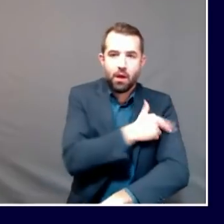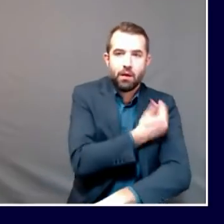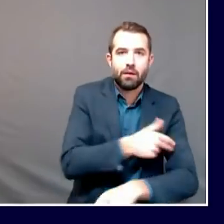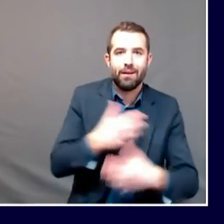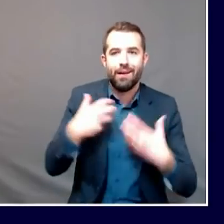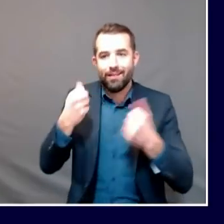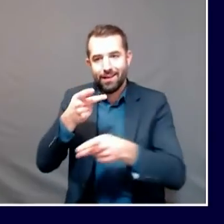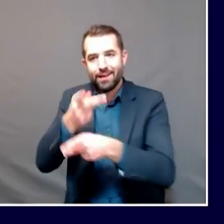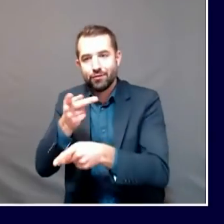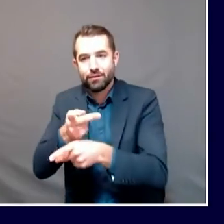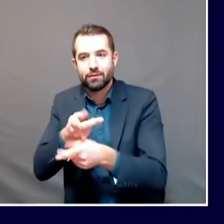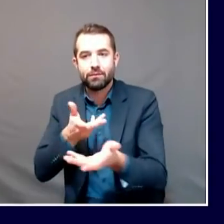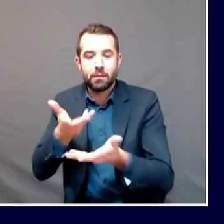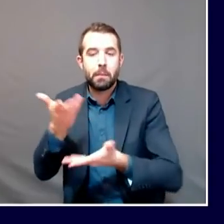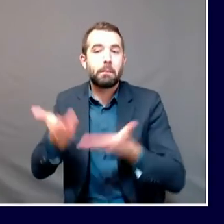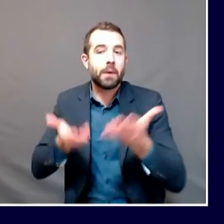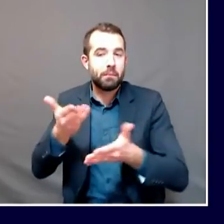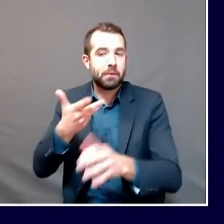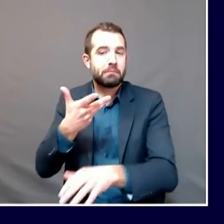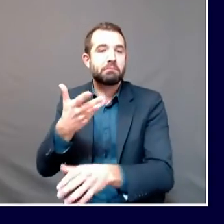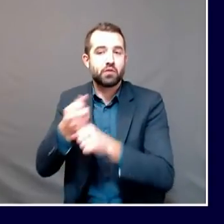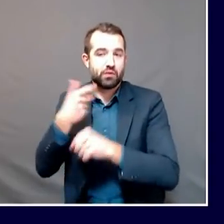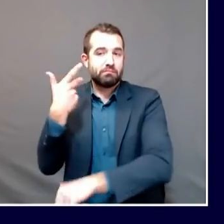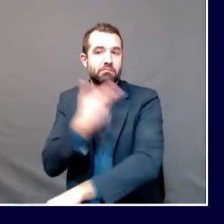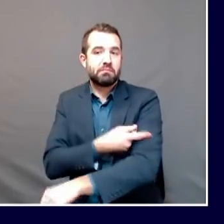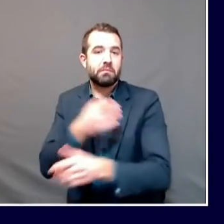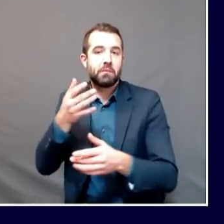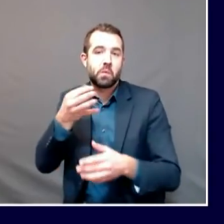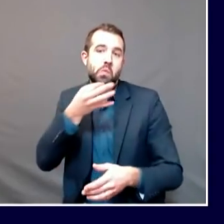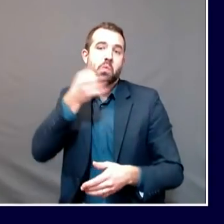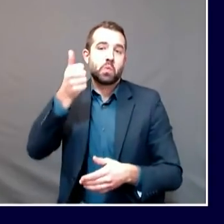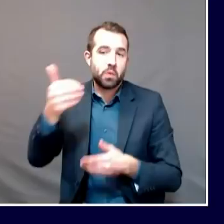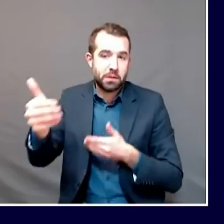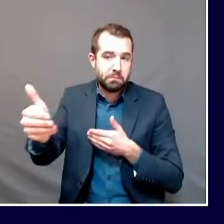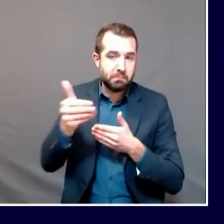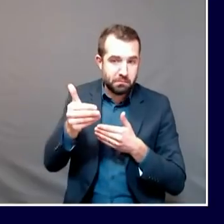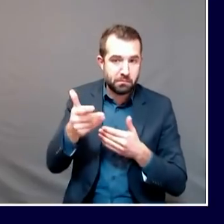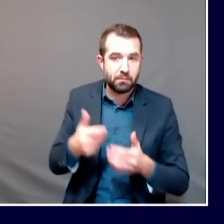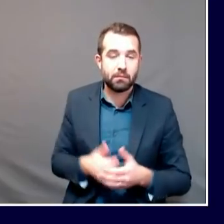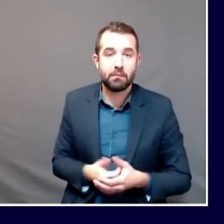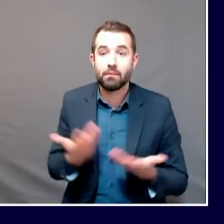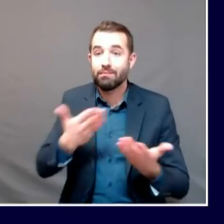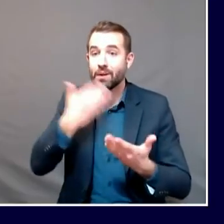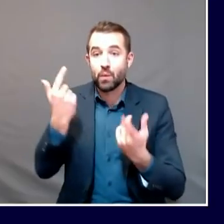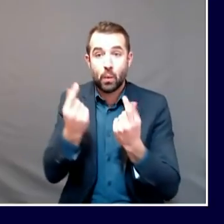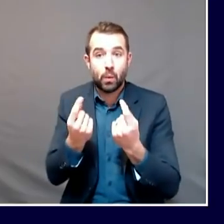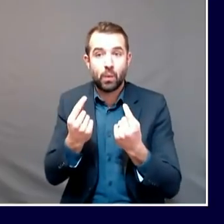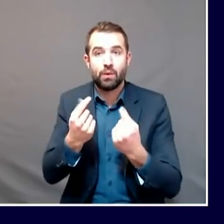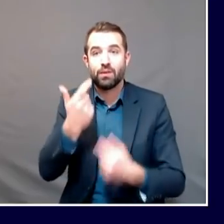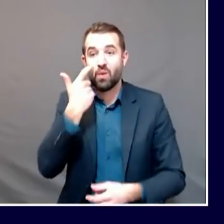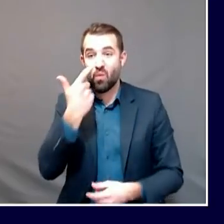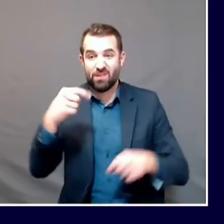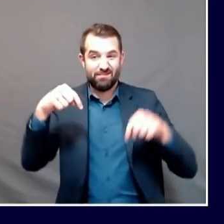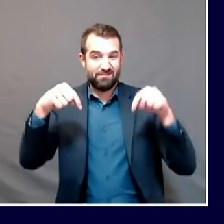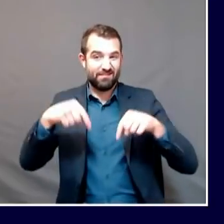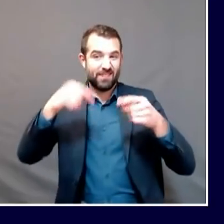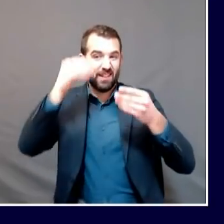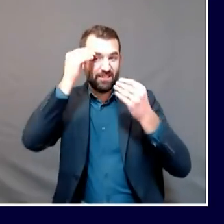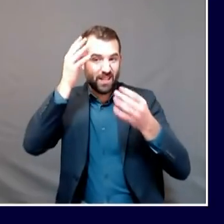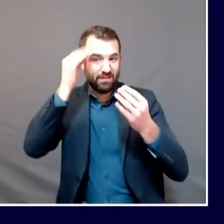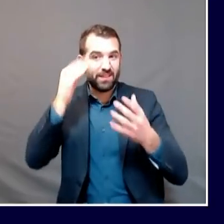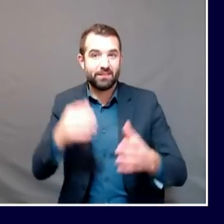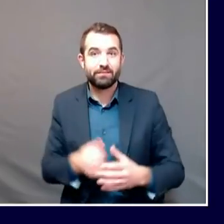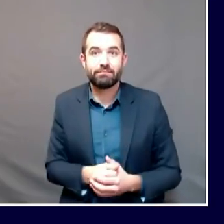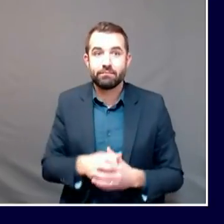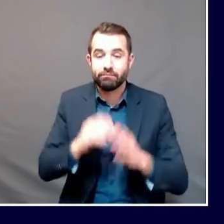stay up to date on where things stand with the vaccine. Keep on top of which vaccines have been approved, what the